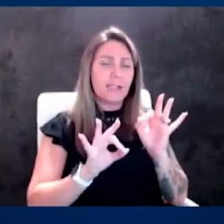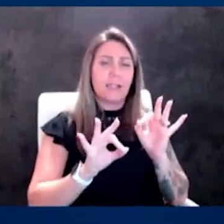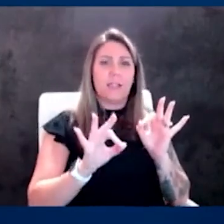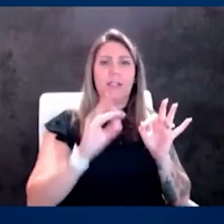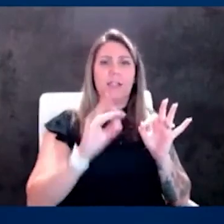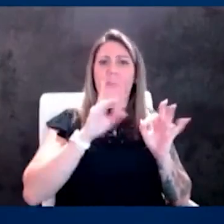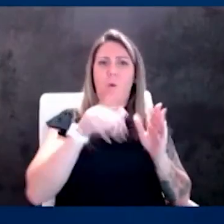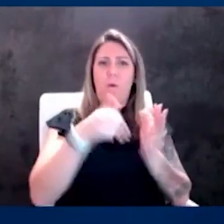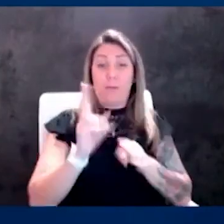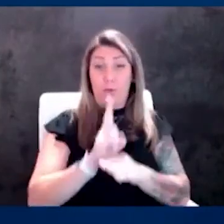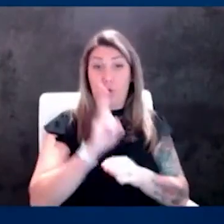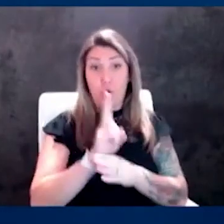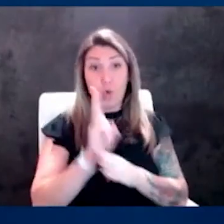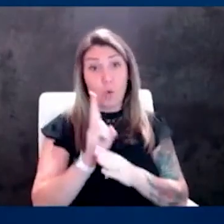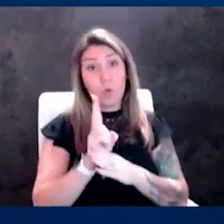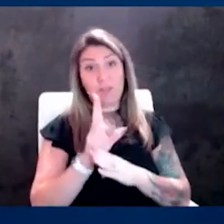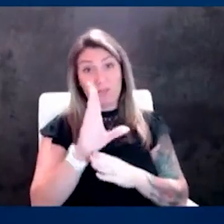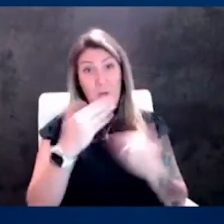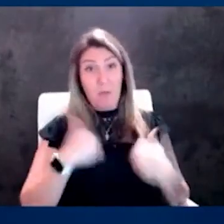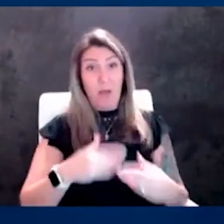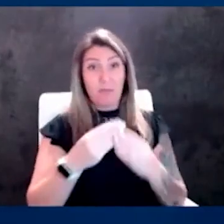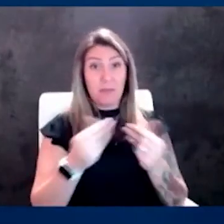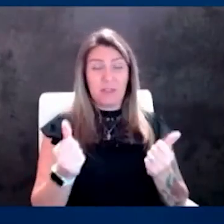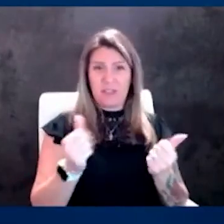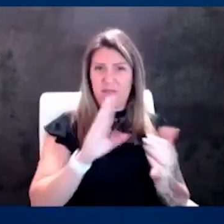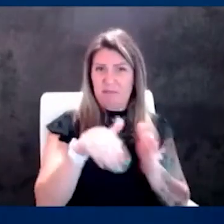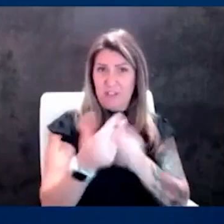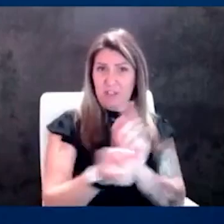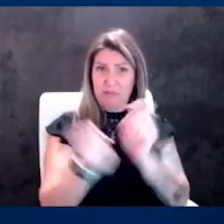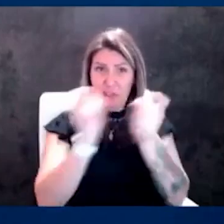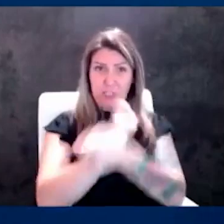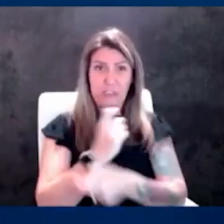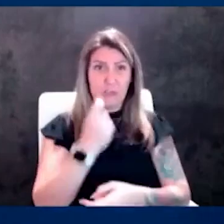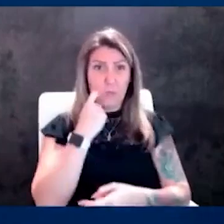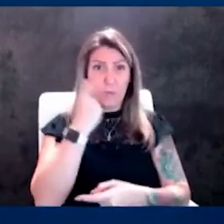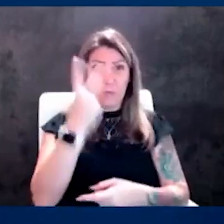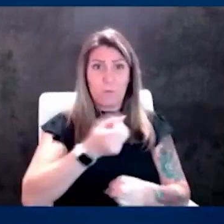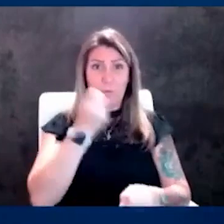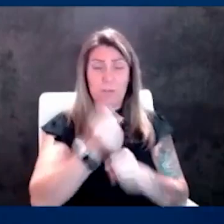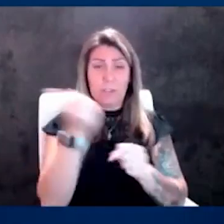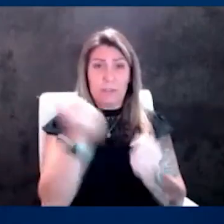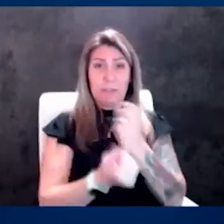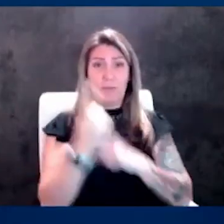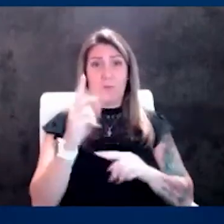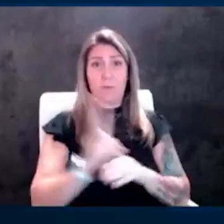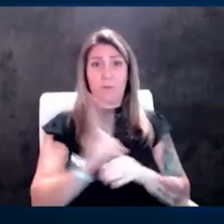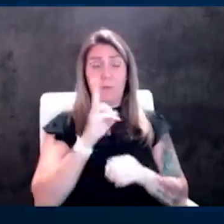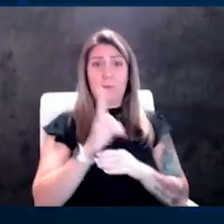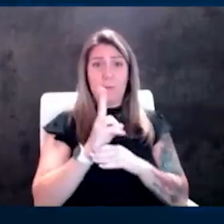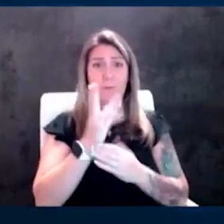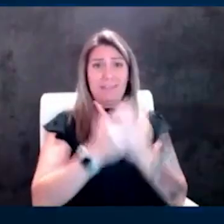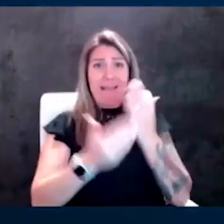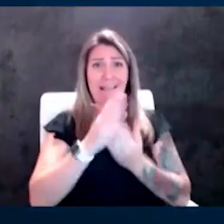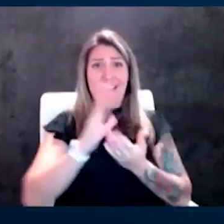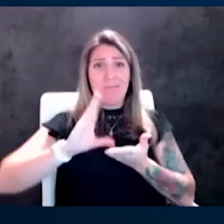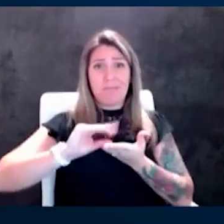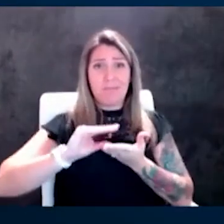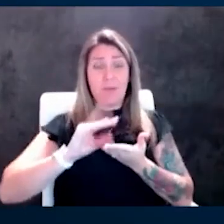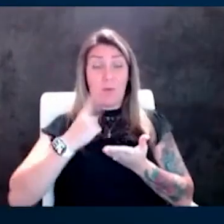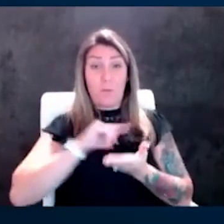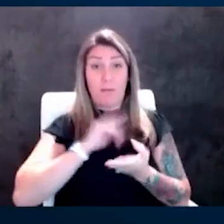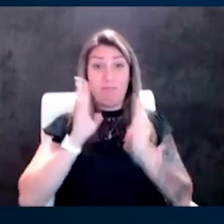hand sanitizer. Well, that's all changed over the past 2 years because of COVID. Everyone's been using hand sanitizer. So are we creating a